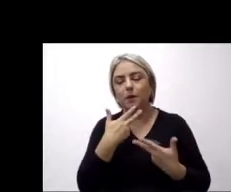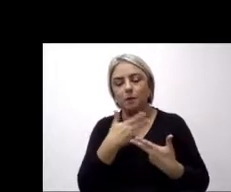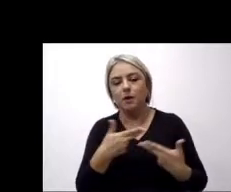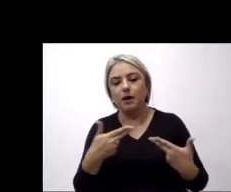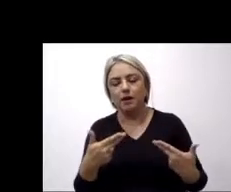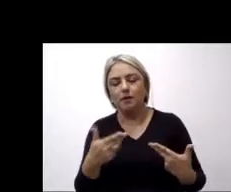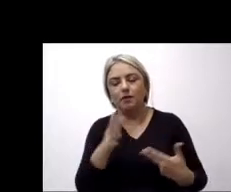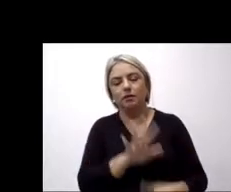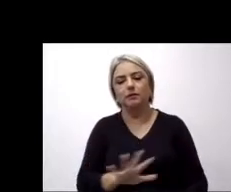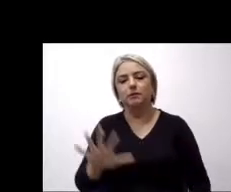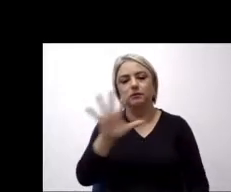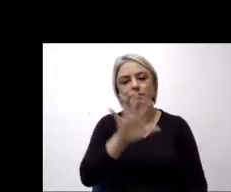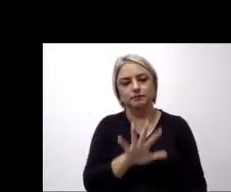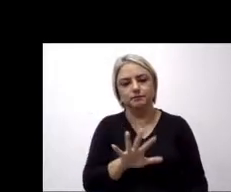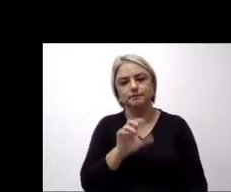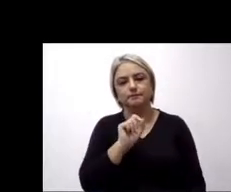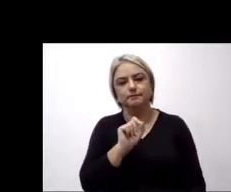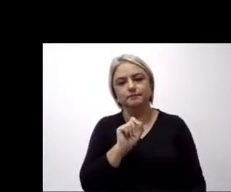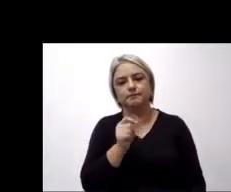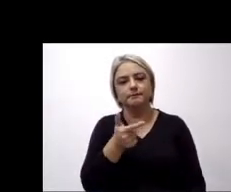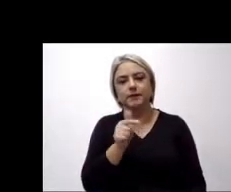enough taken into account.